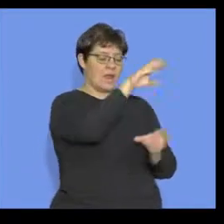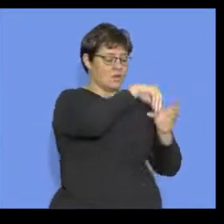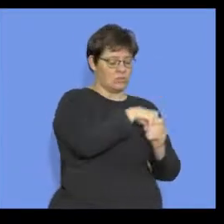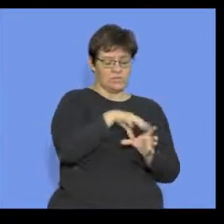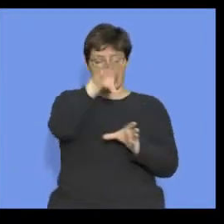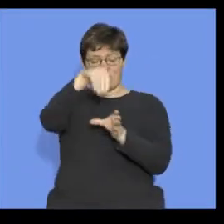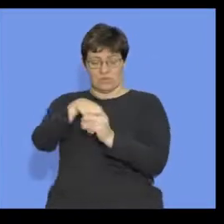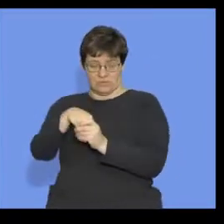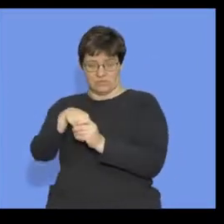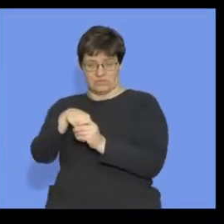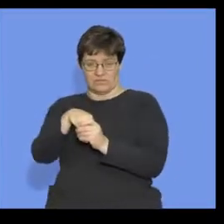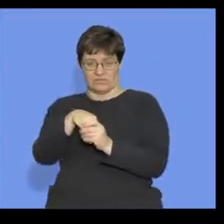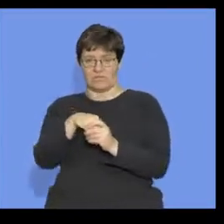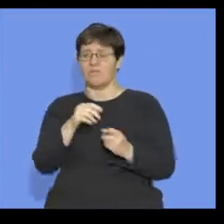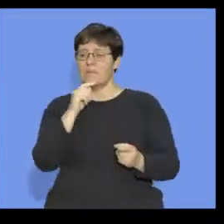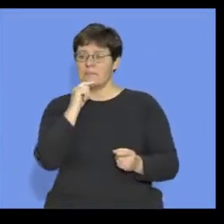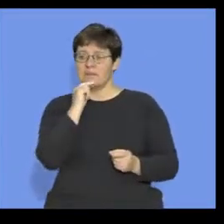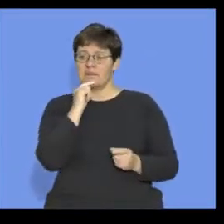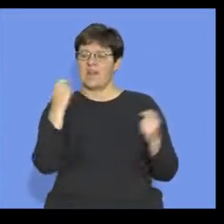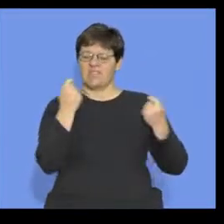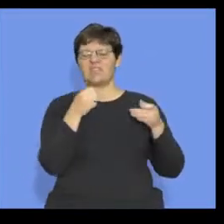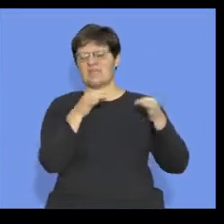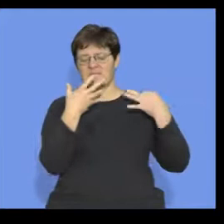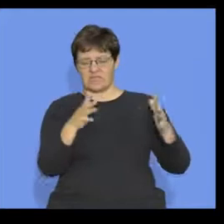is A and B. It's an event. We've defined what is an